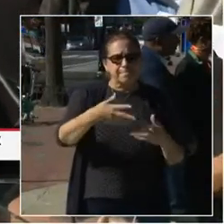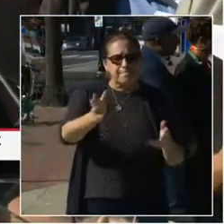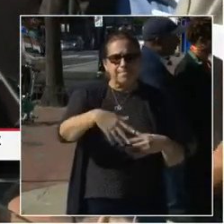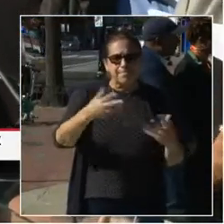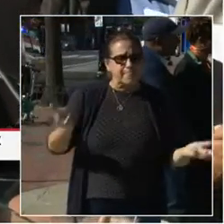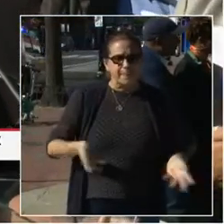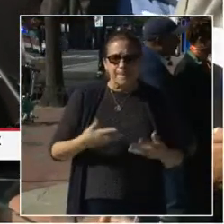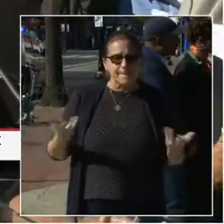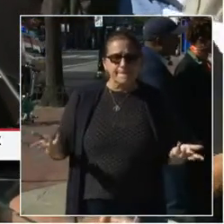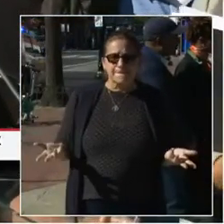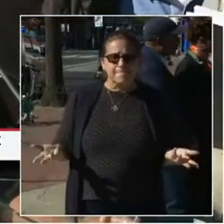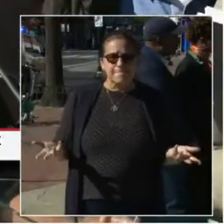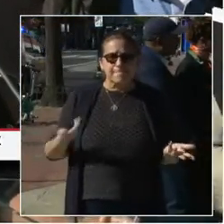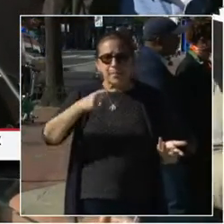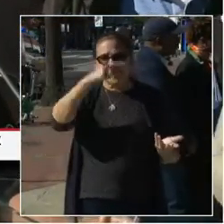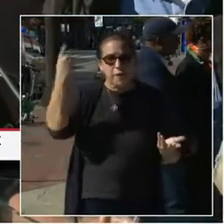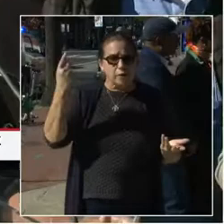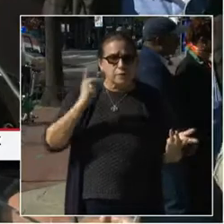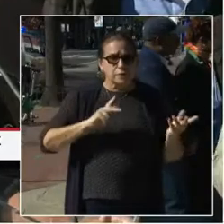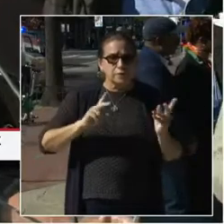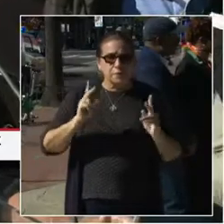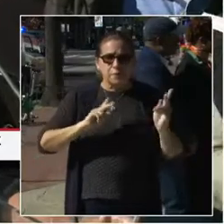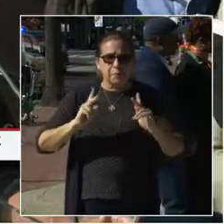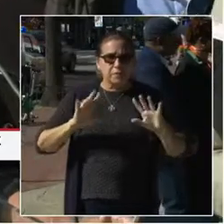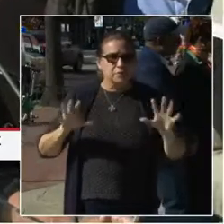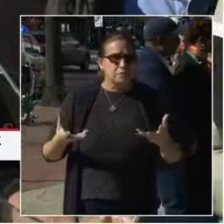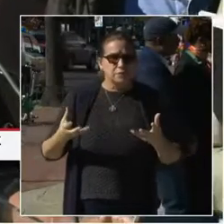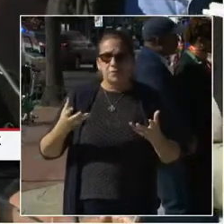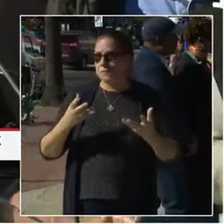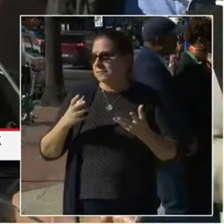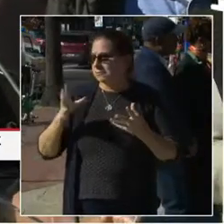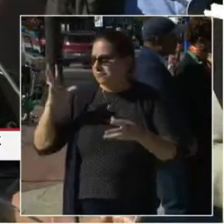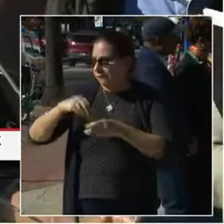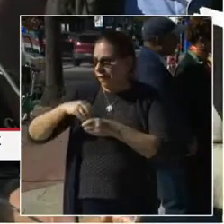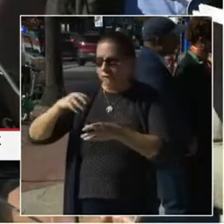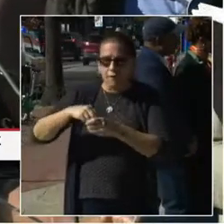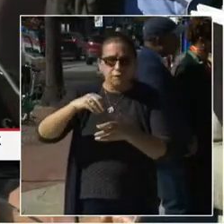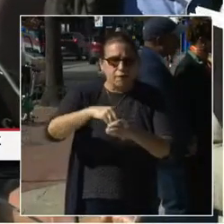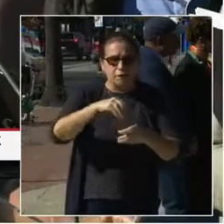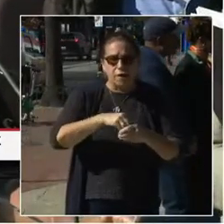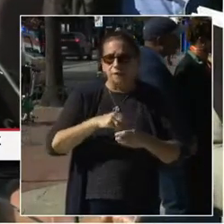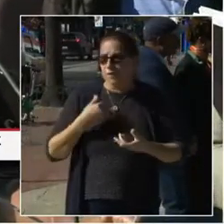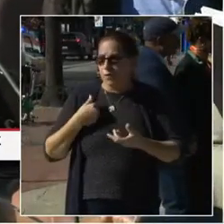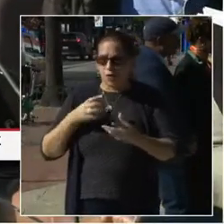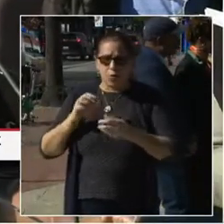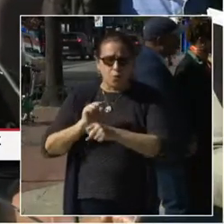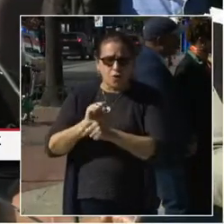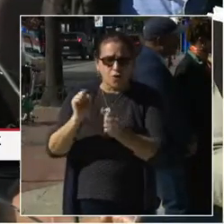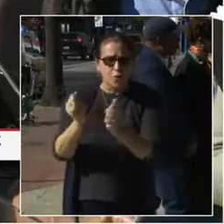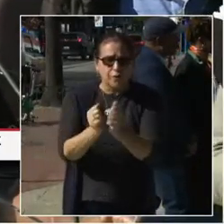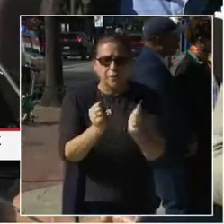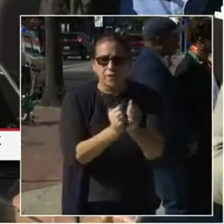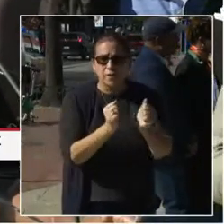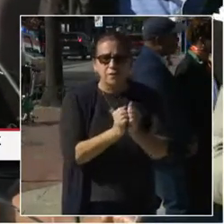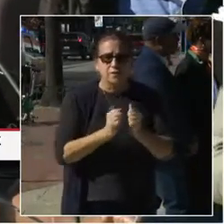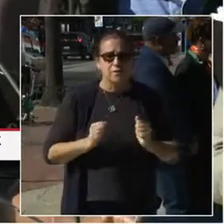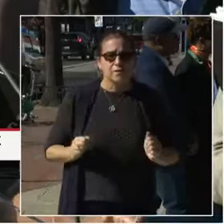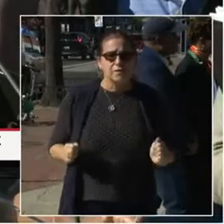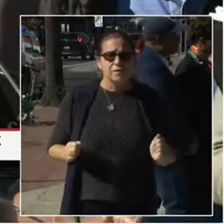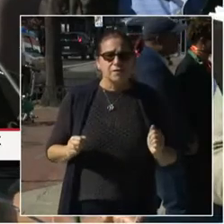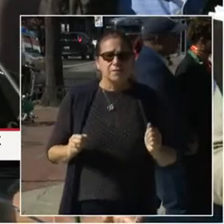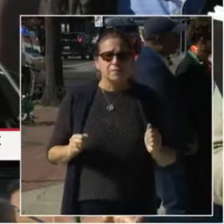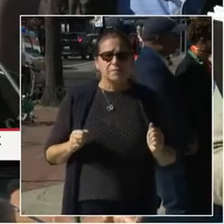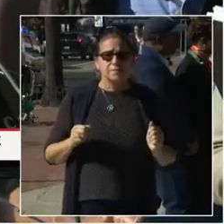as the Department of Small and Local Business Development. So we are standing here today